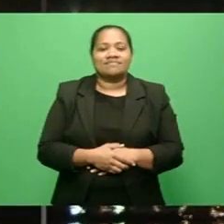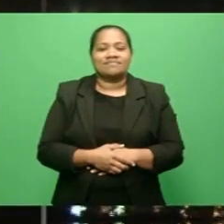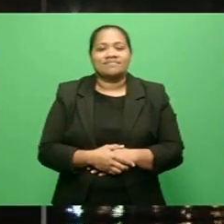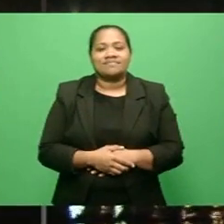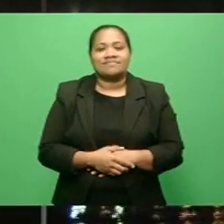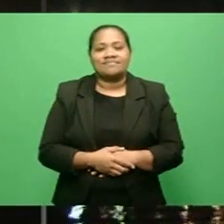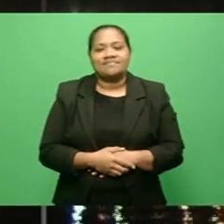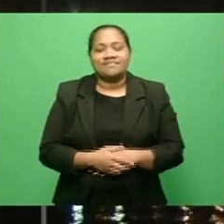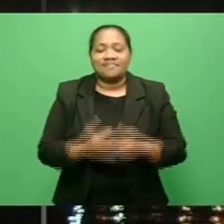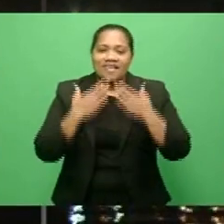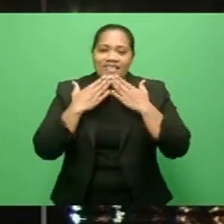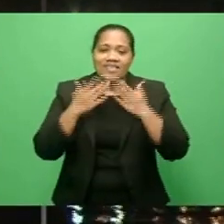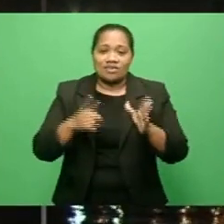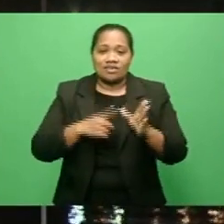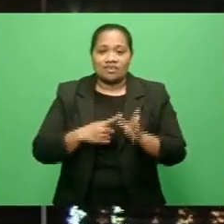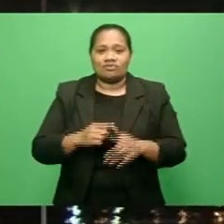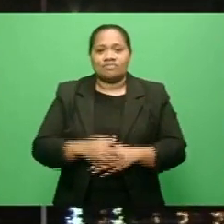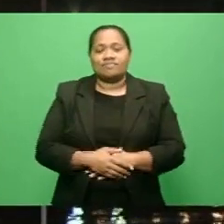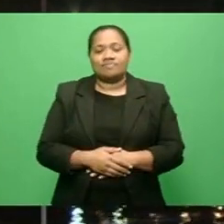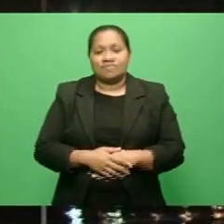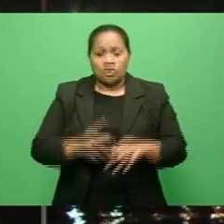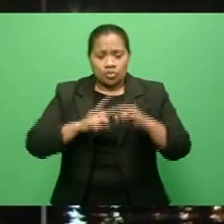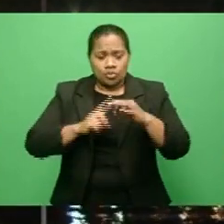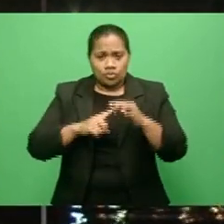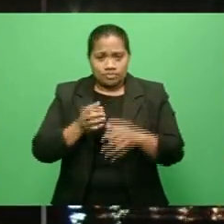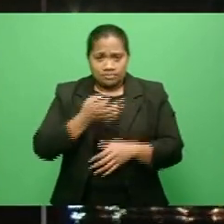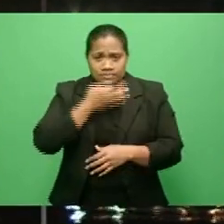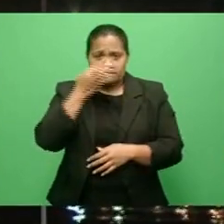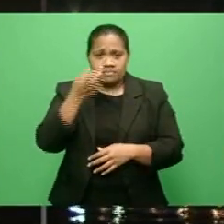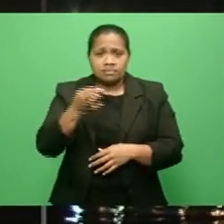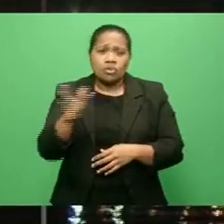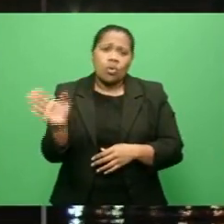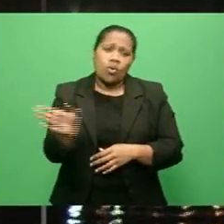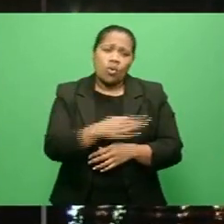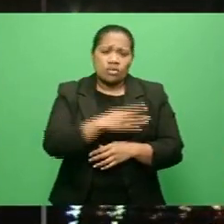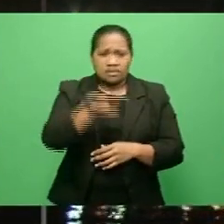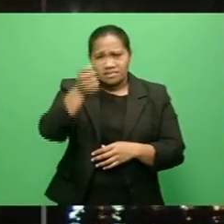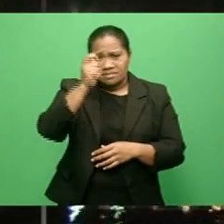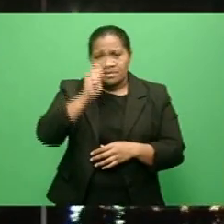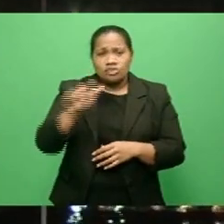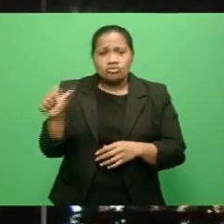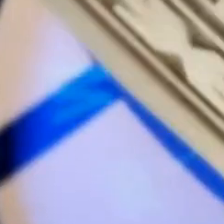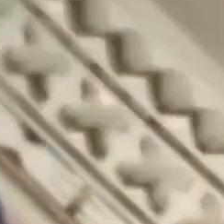that, Angie. In Fiji on Pulse, we asked, should all nightclubs be turned into pubs?